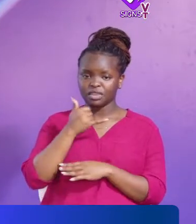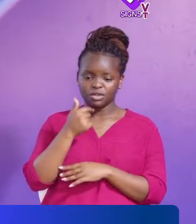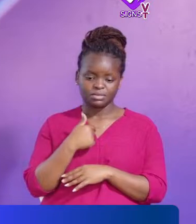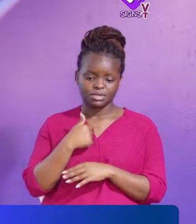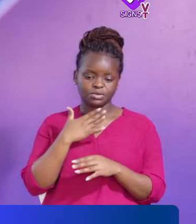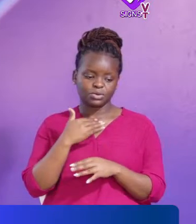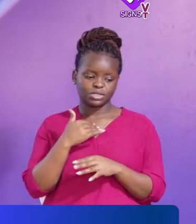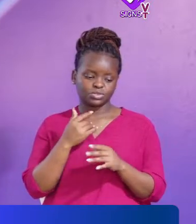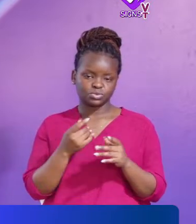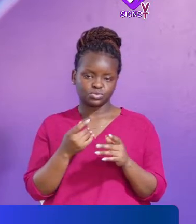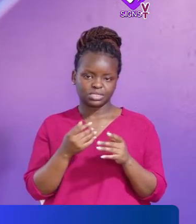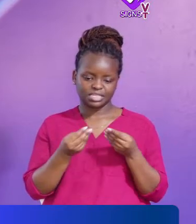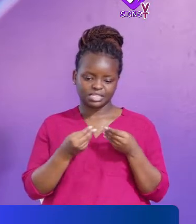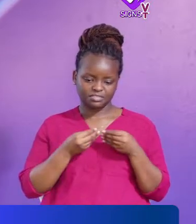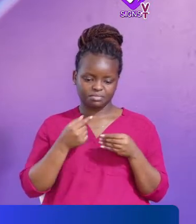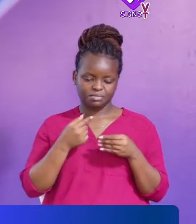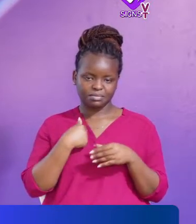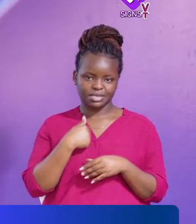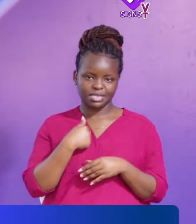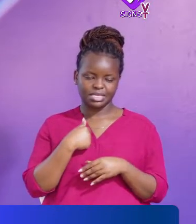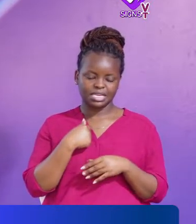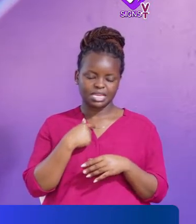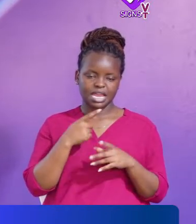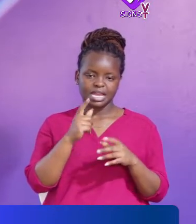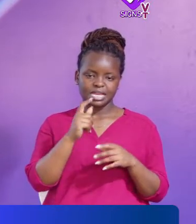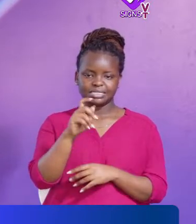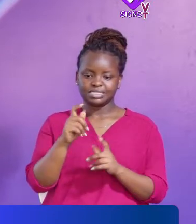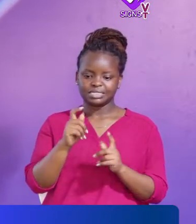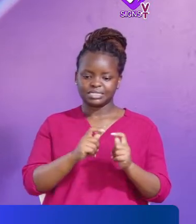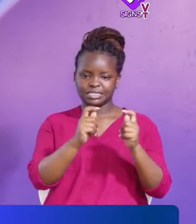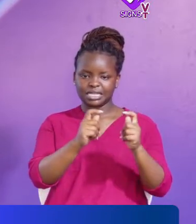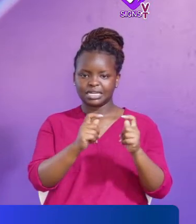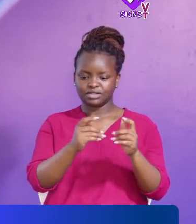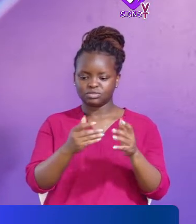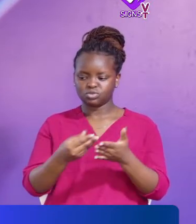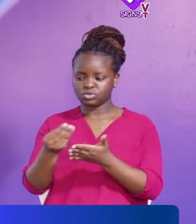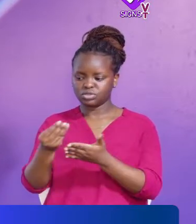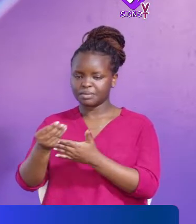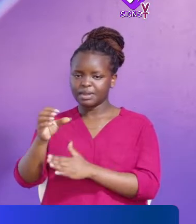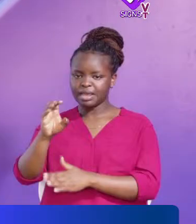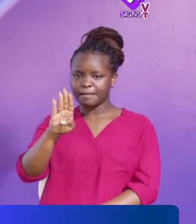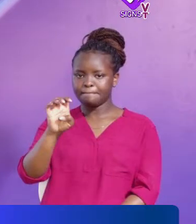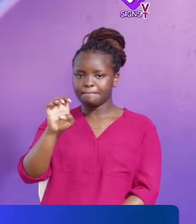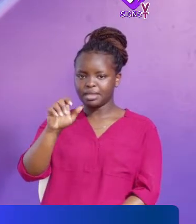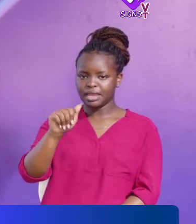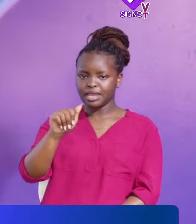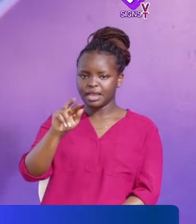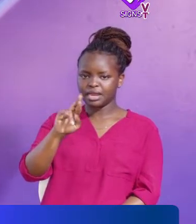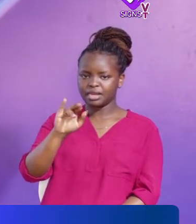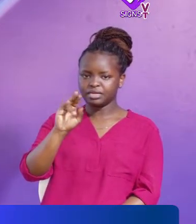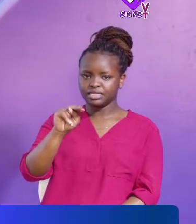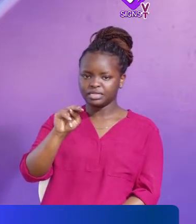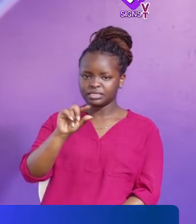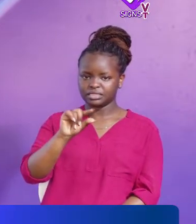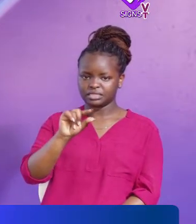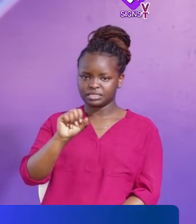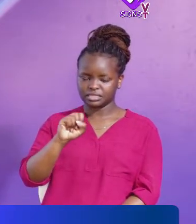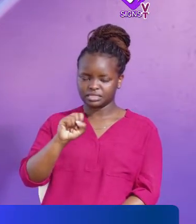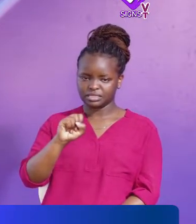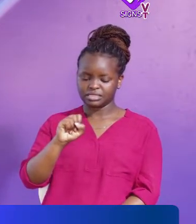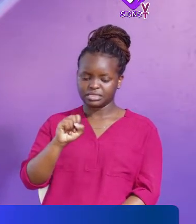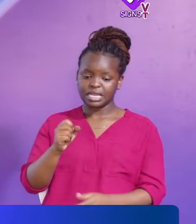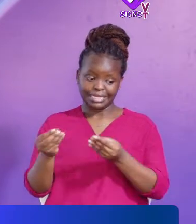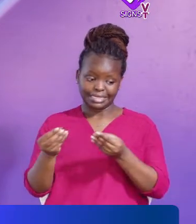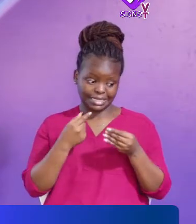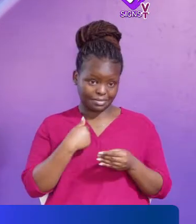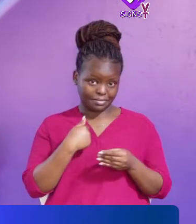tender to supply bearings to SGR. The guy took me to the office of the